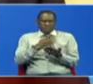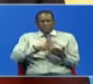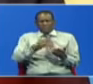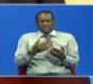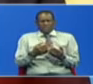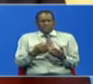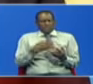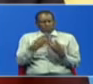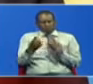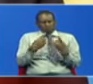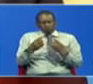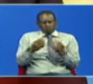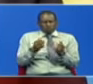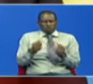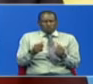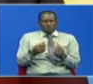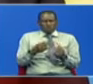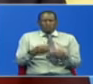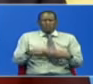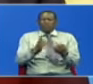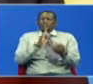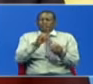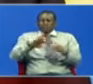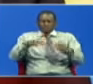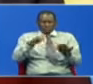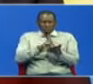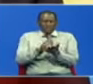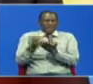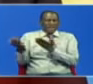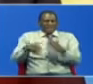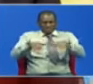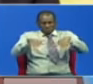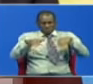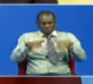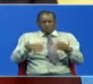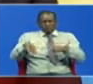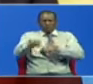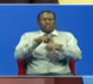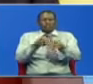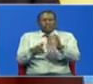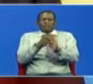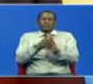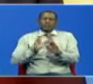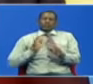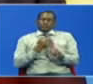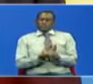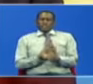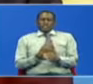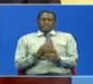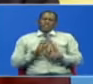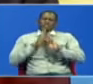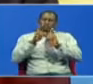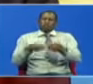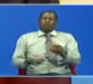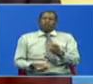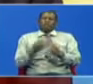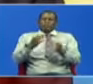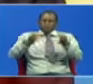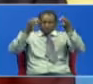that need to be made on that. Let's wait for that and see what happens there.